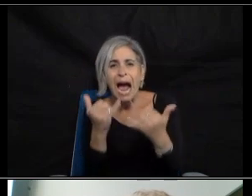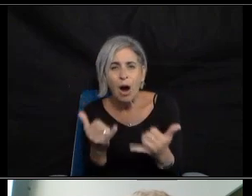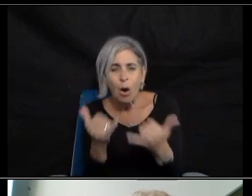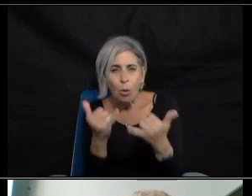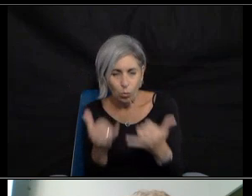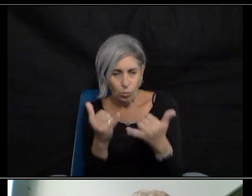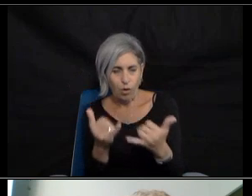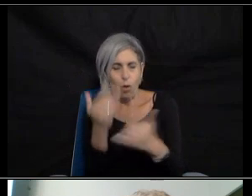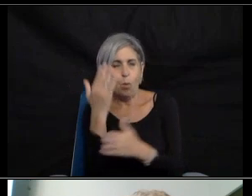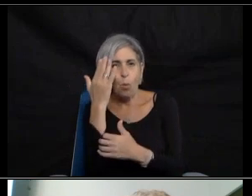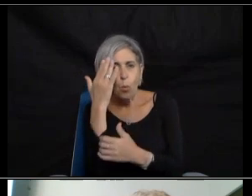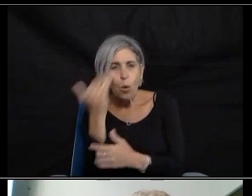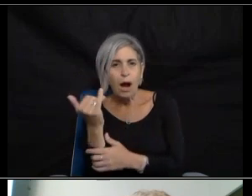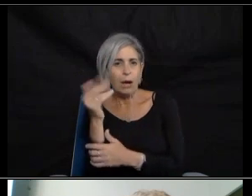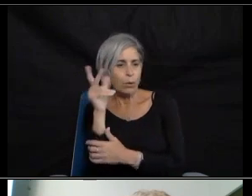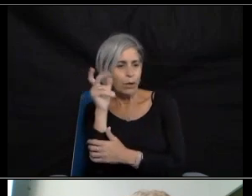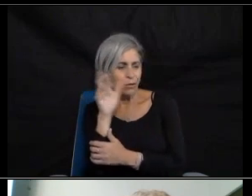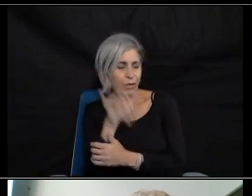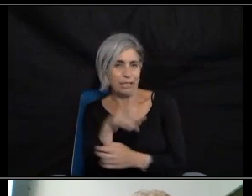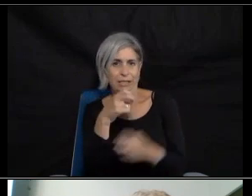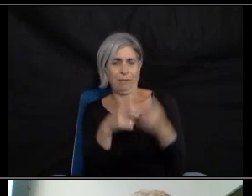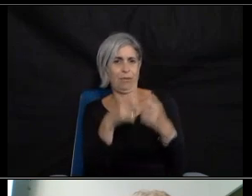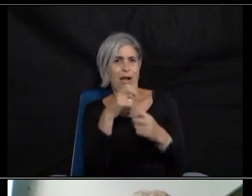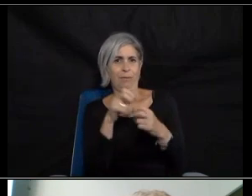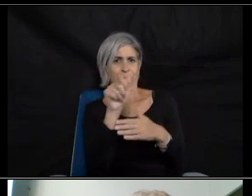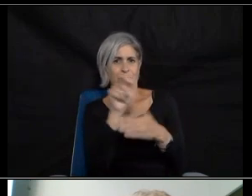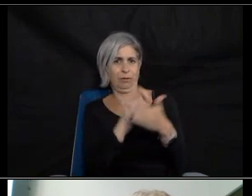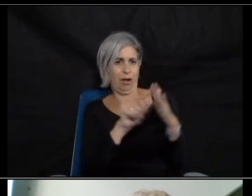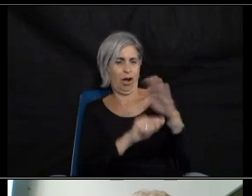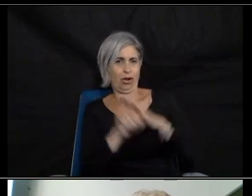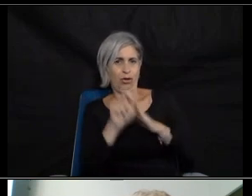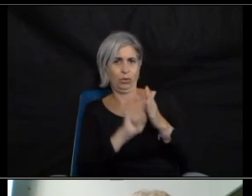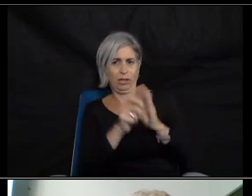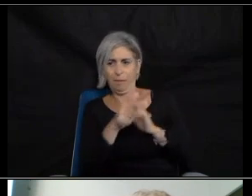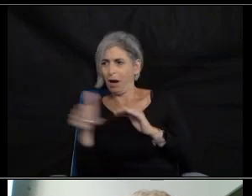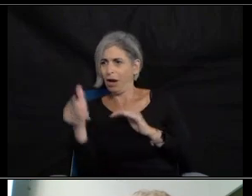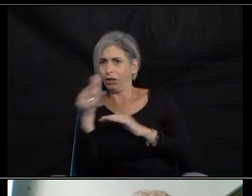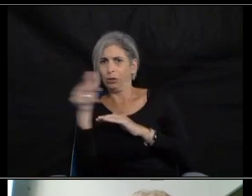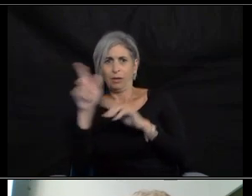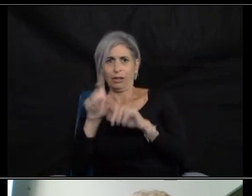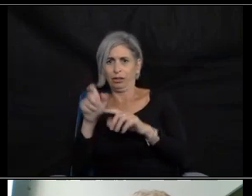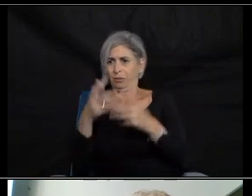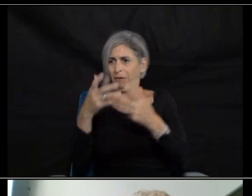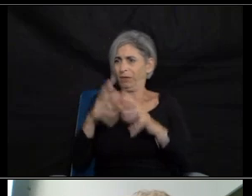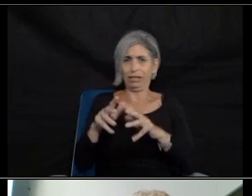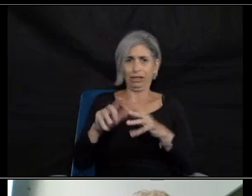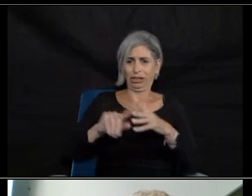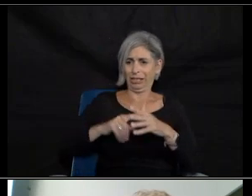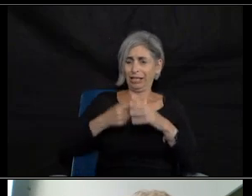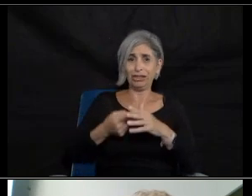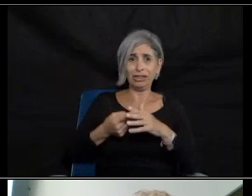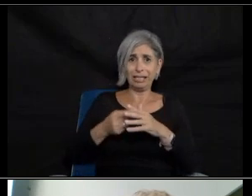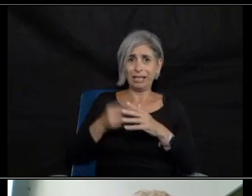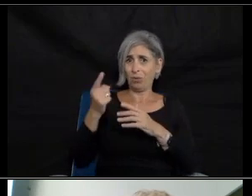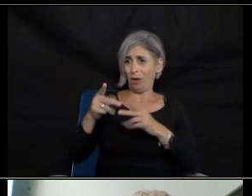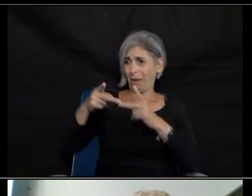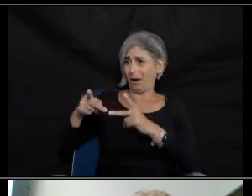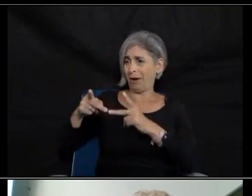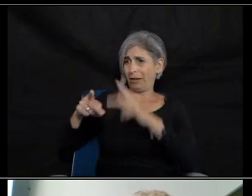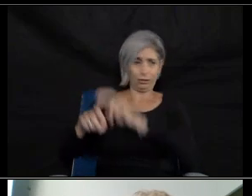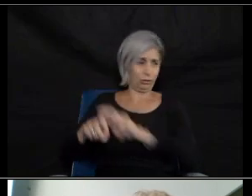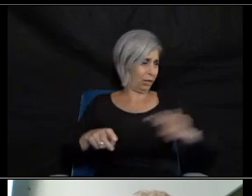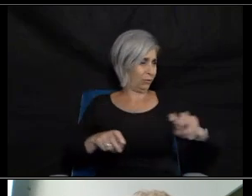just now hearing that this, you know, these parking garages that were supposed to be done initially by one party were transferred